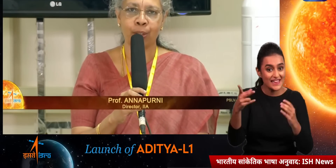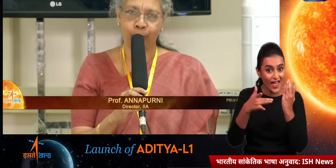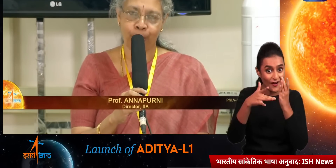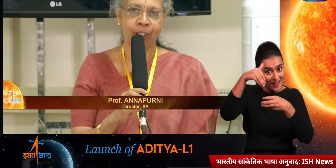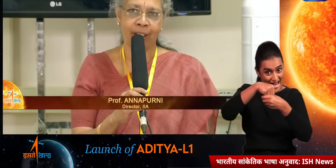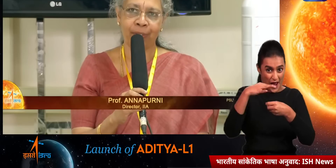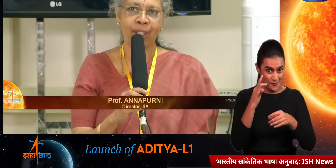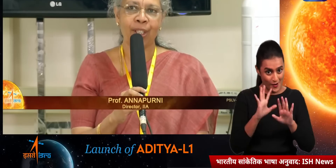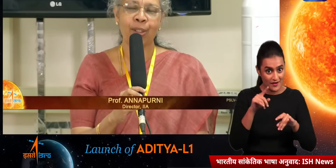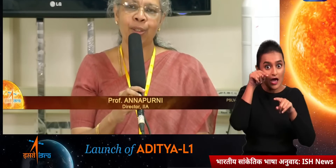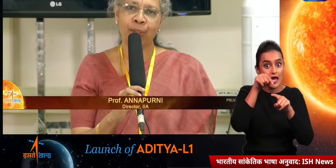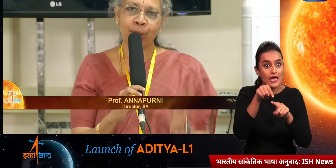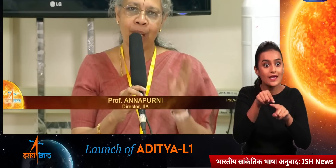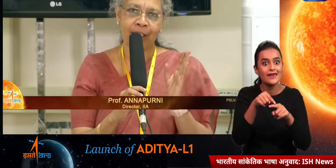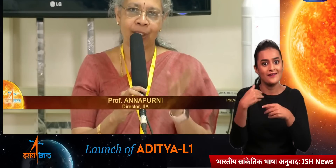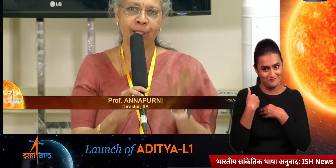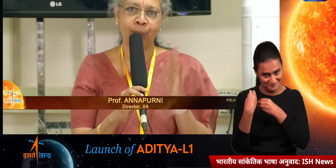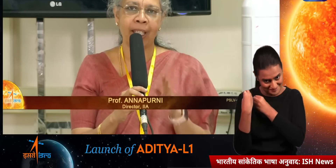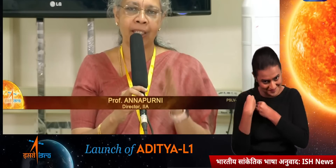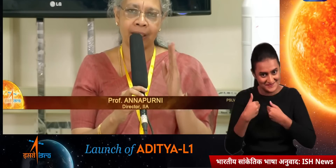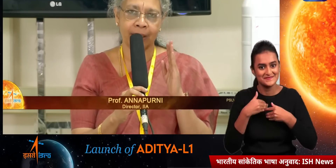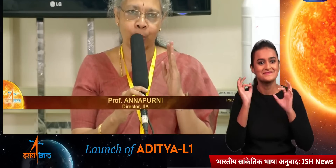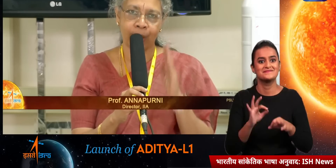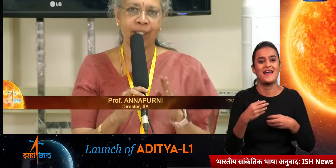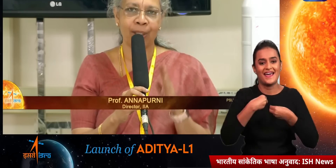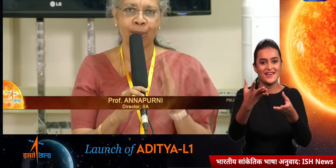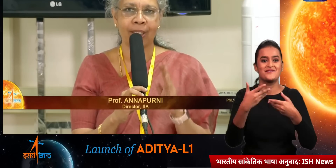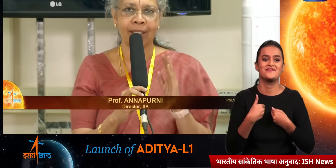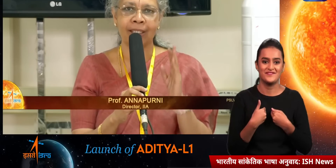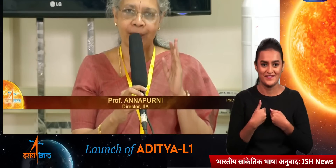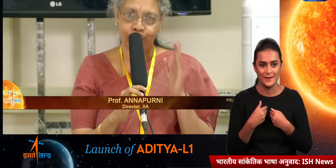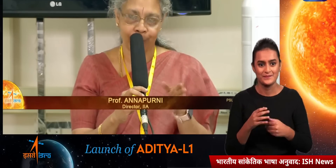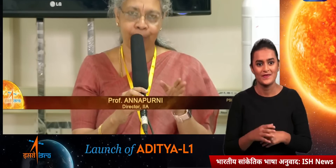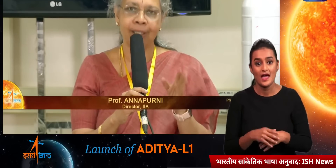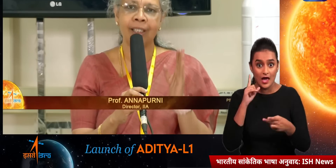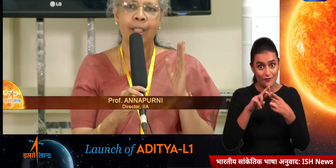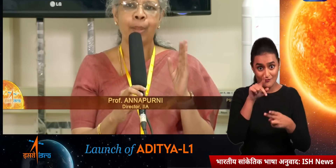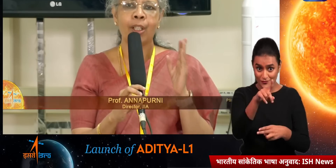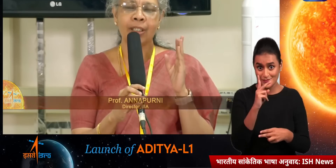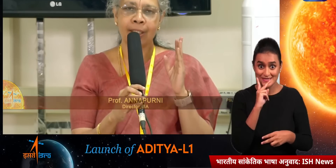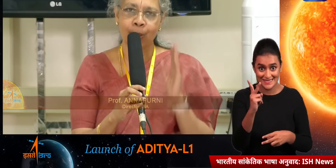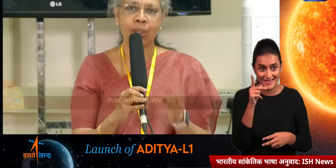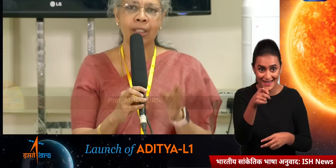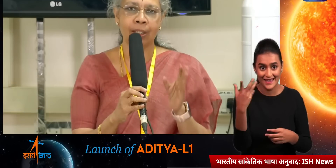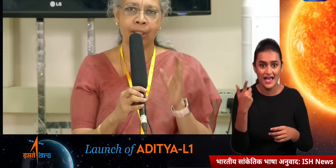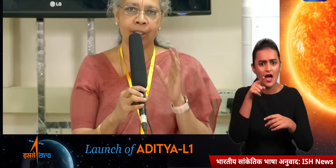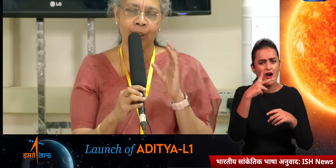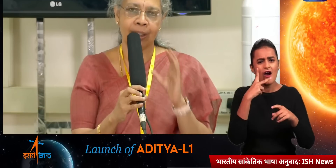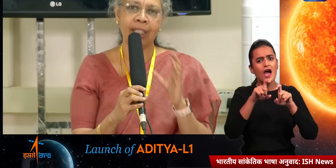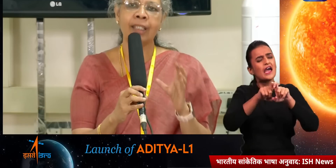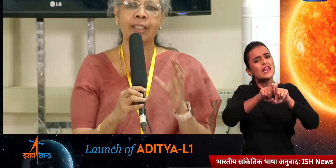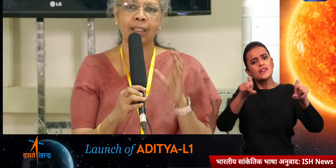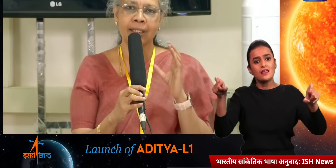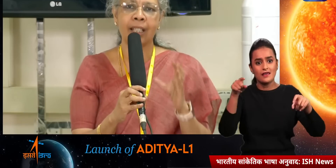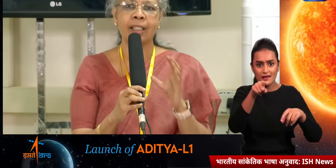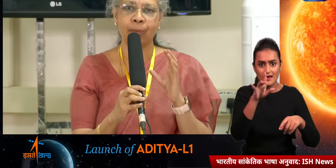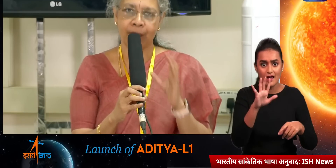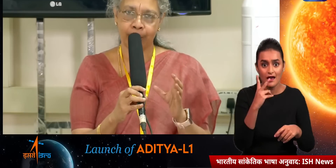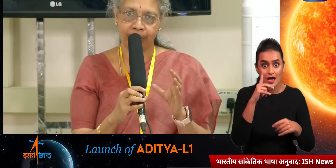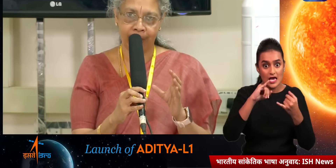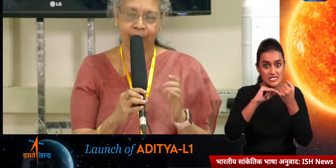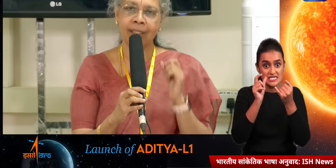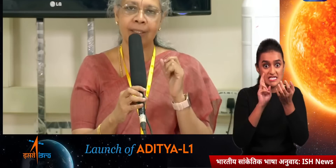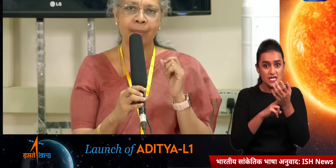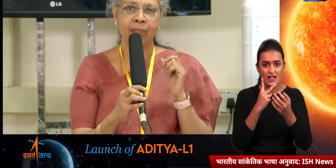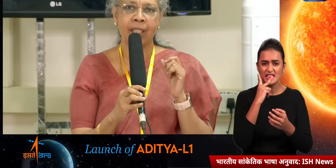line coronagraph. So if you actually look at the words used in it, it is visible because it is seeing the sun in the